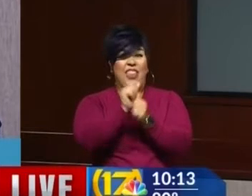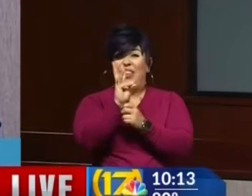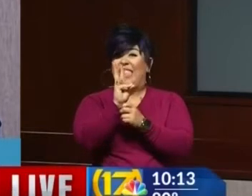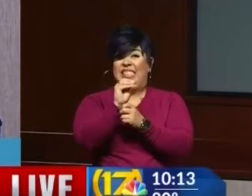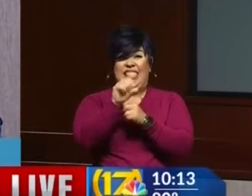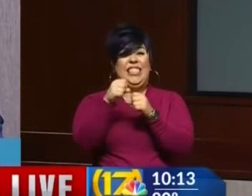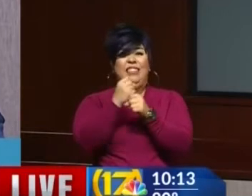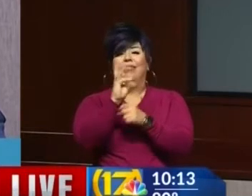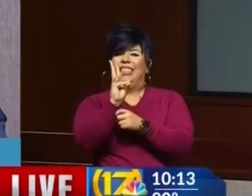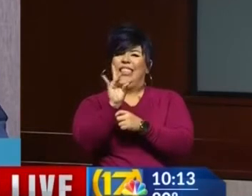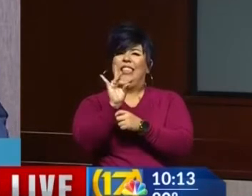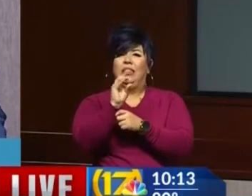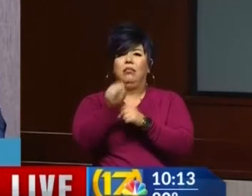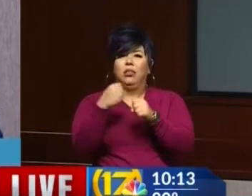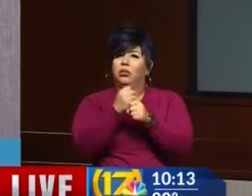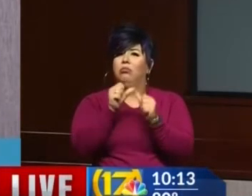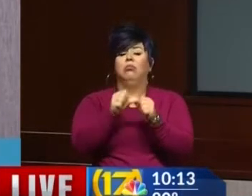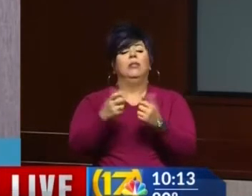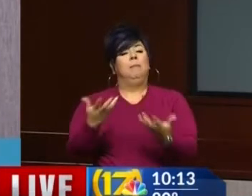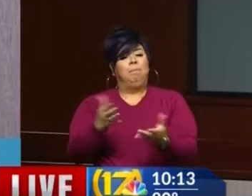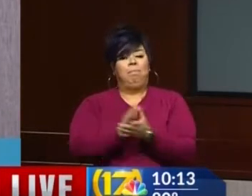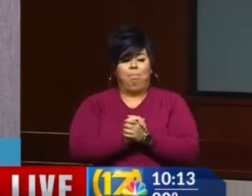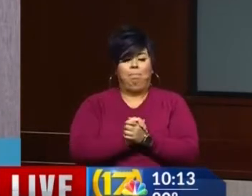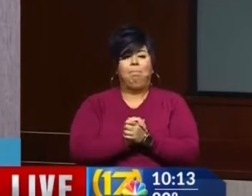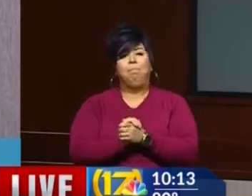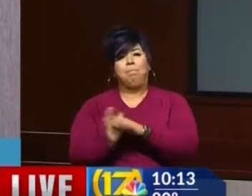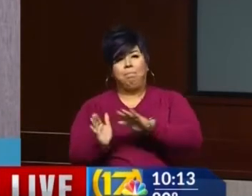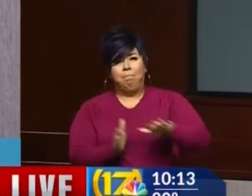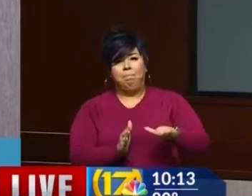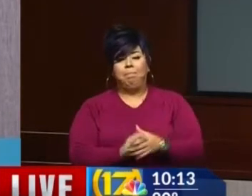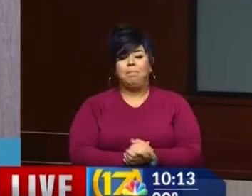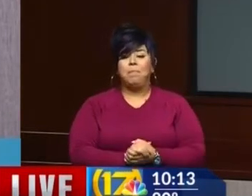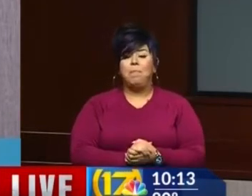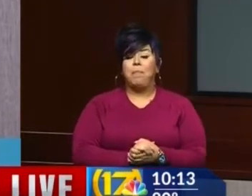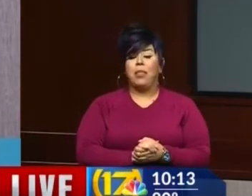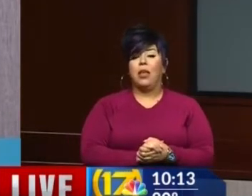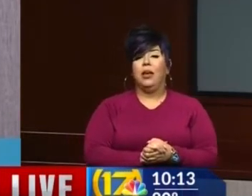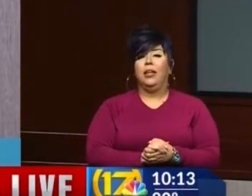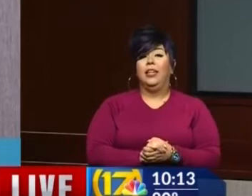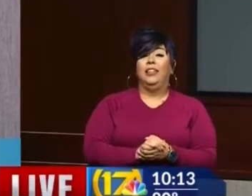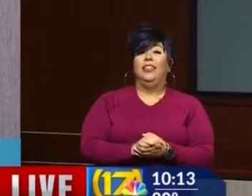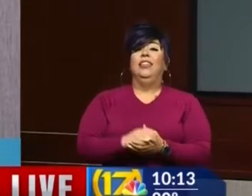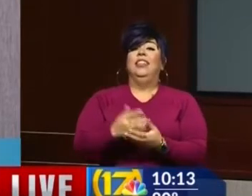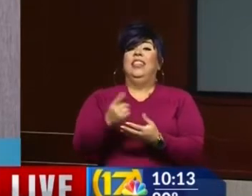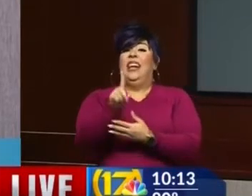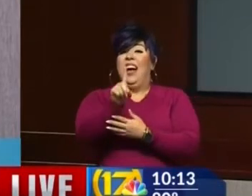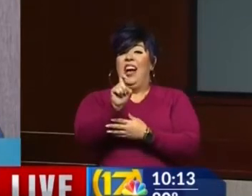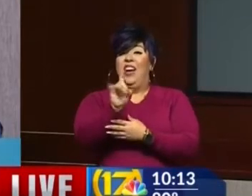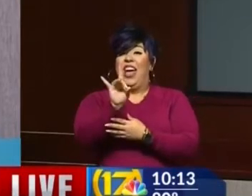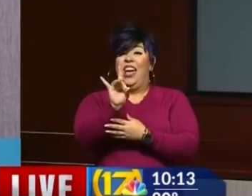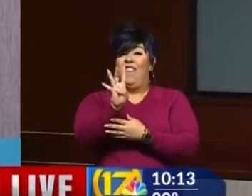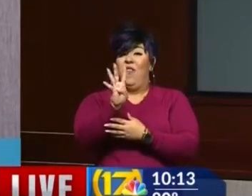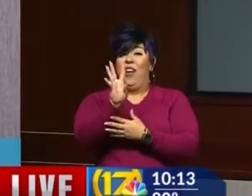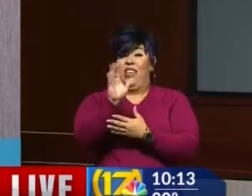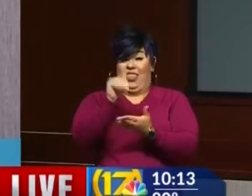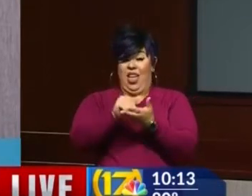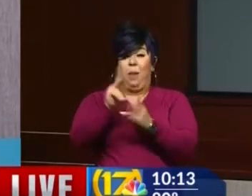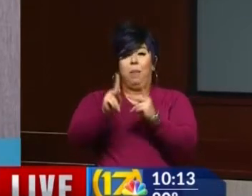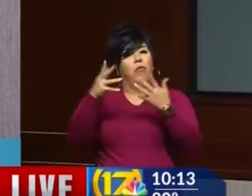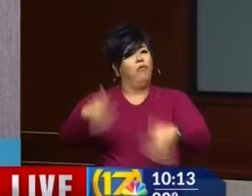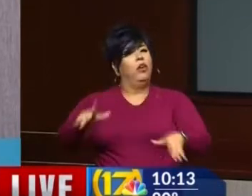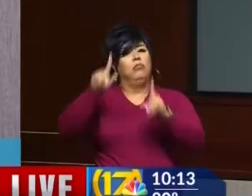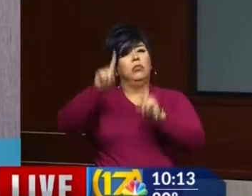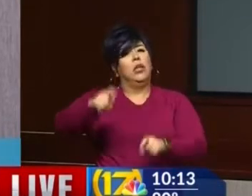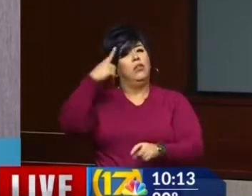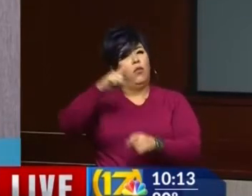Rosemary. Now on to COVID. Today, we've tested 184,000 people in our community